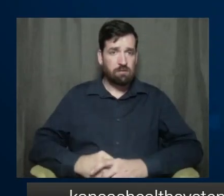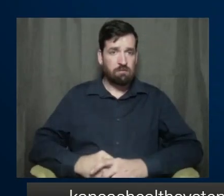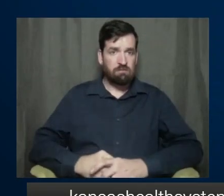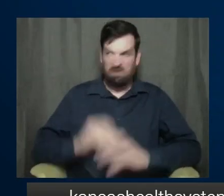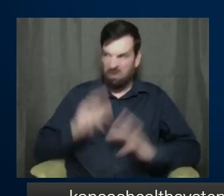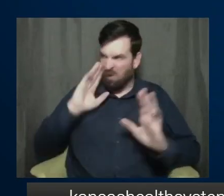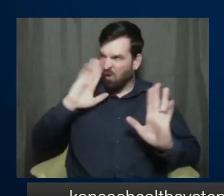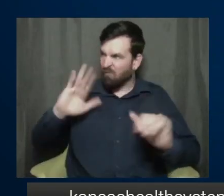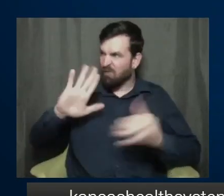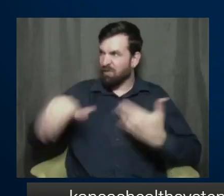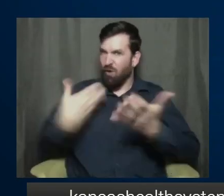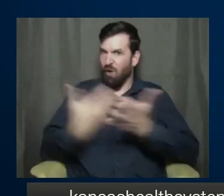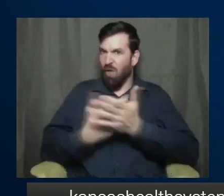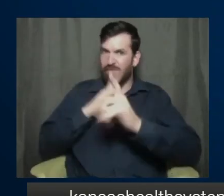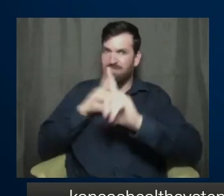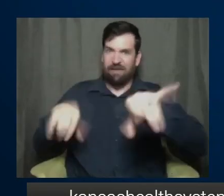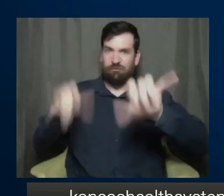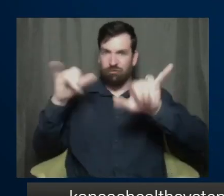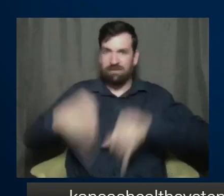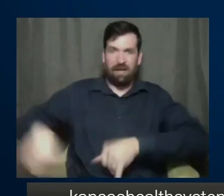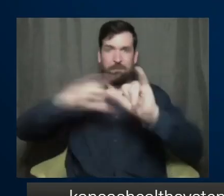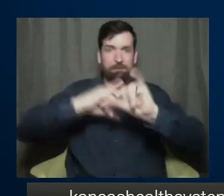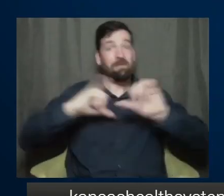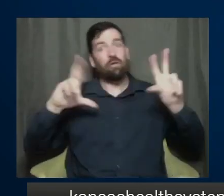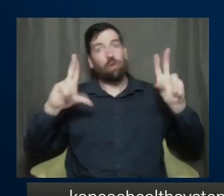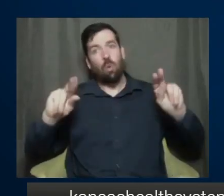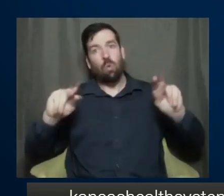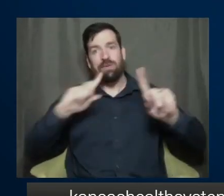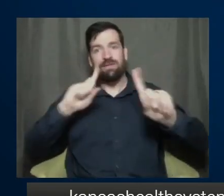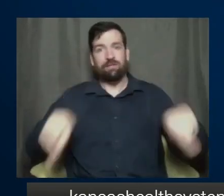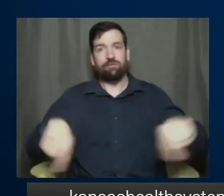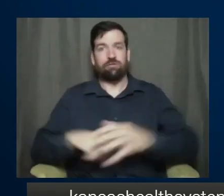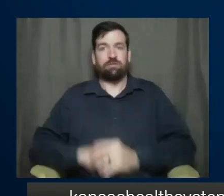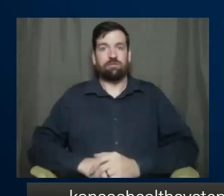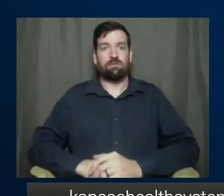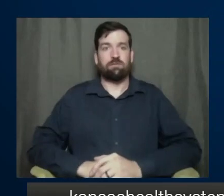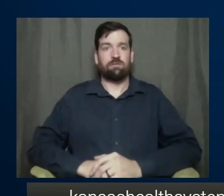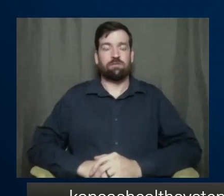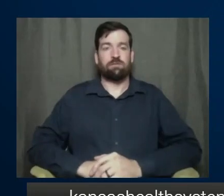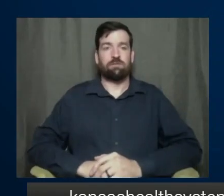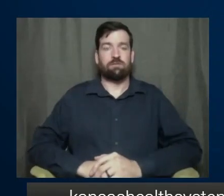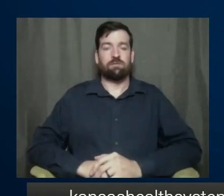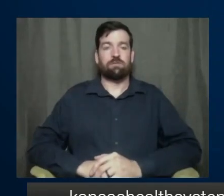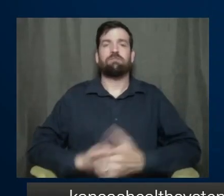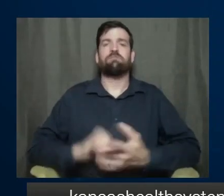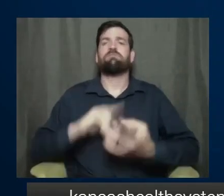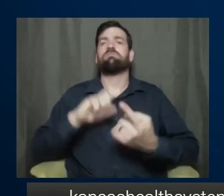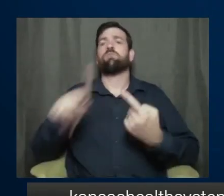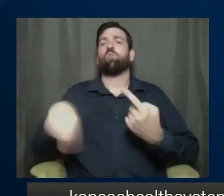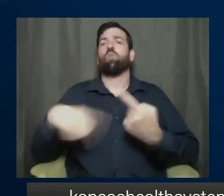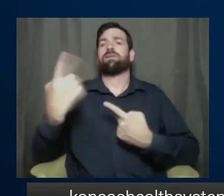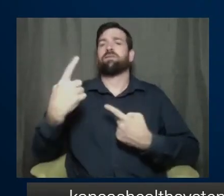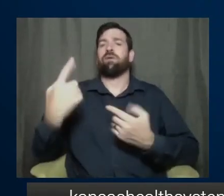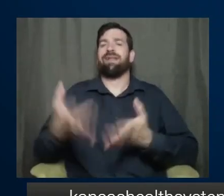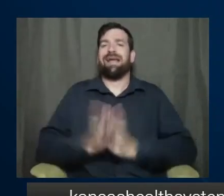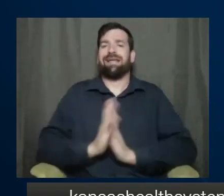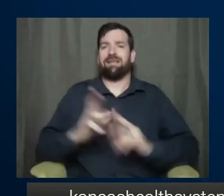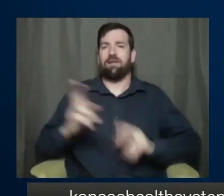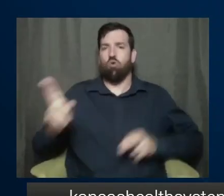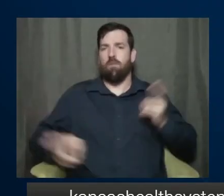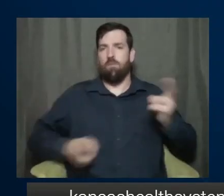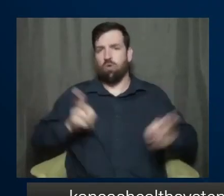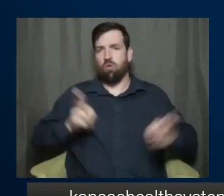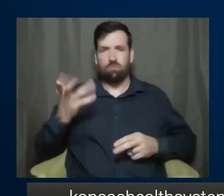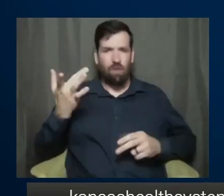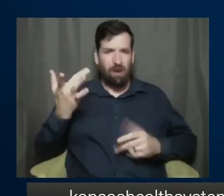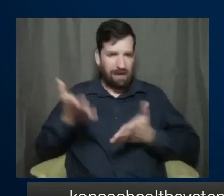to that. Okay. I would say no. This would be the answer to that. So, and when somebody's asking if there are hormones, why would they be asking? Because they don't want